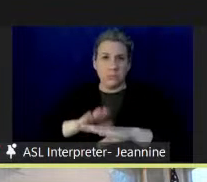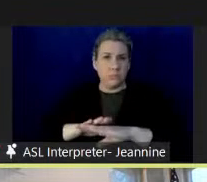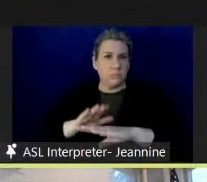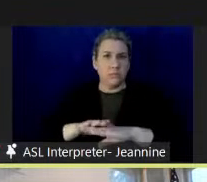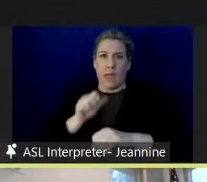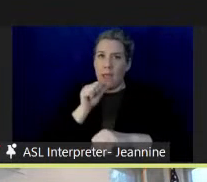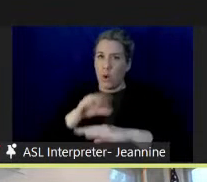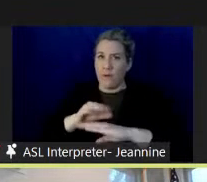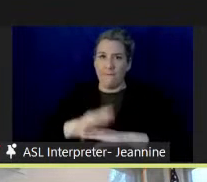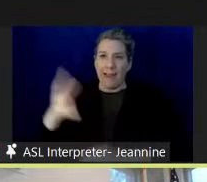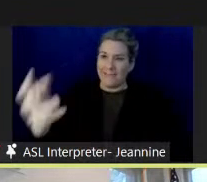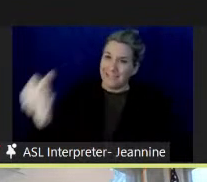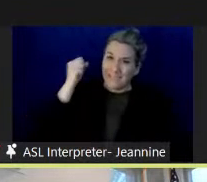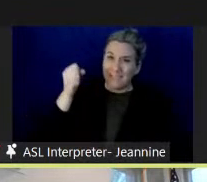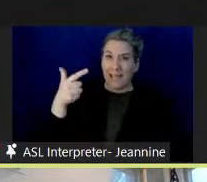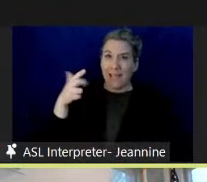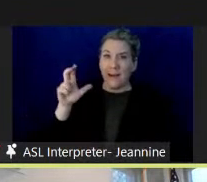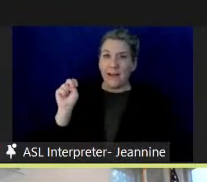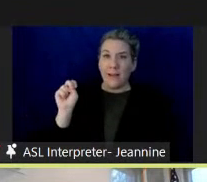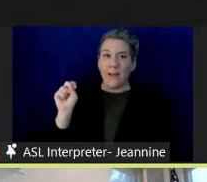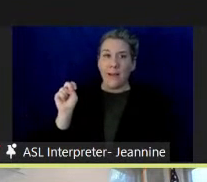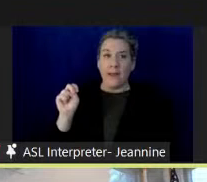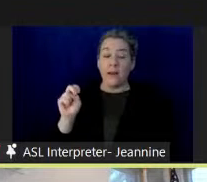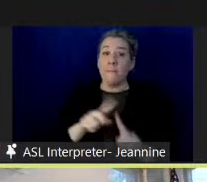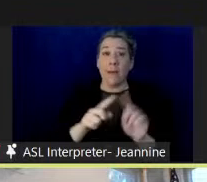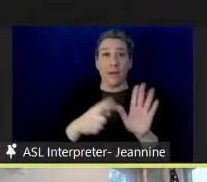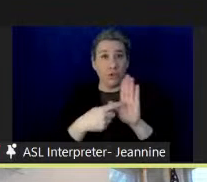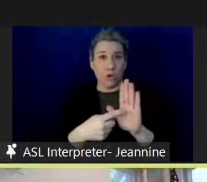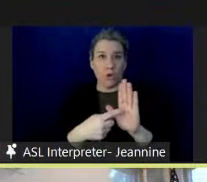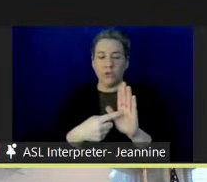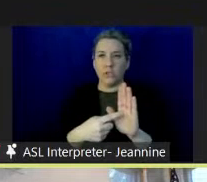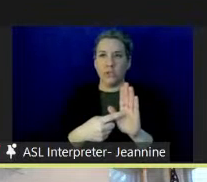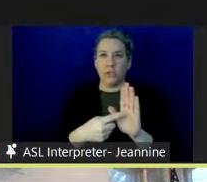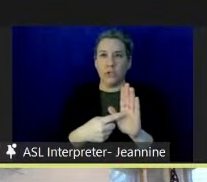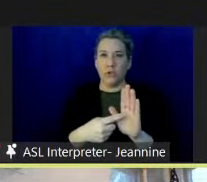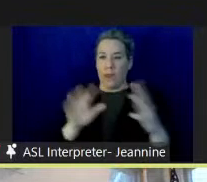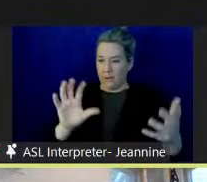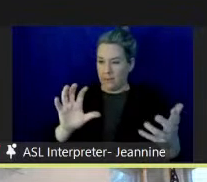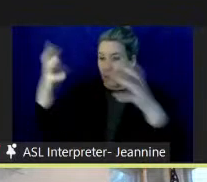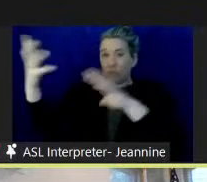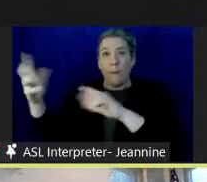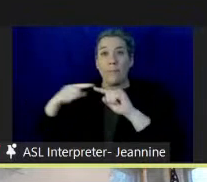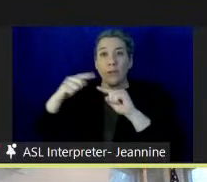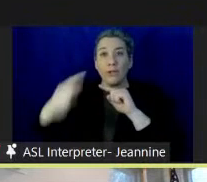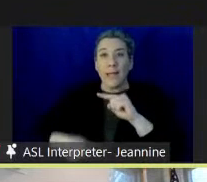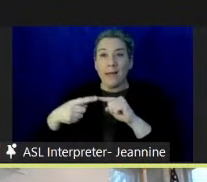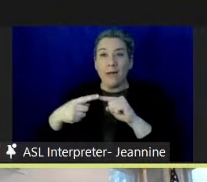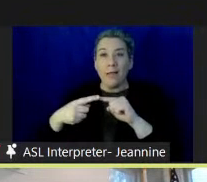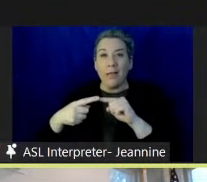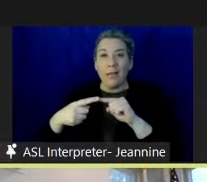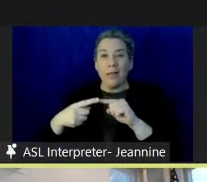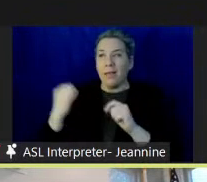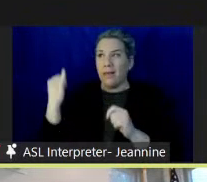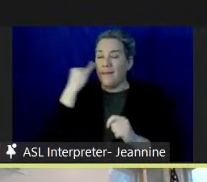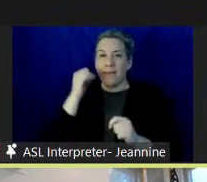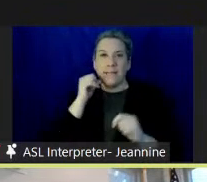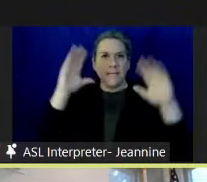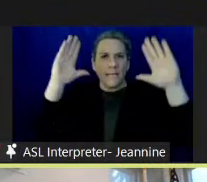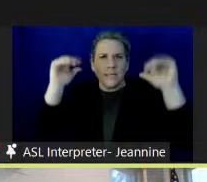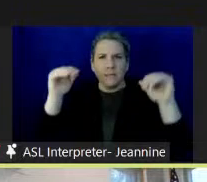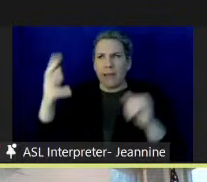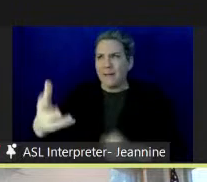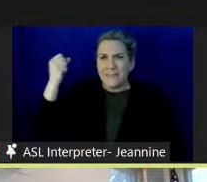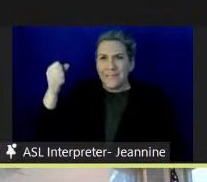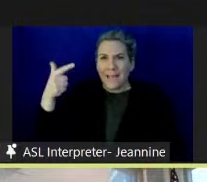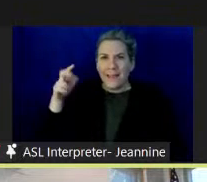somebody's hands, but it paints the picture that we can disrupt somebody's OODA loop cycle, meaning if they didn't anticipate us taking a weapon out of